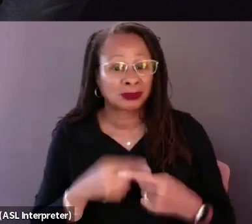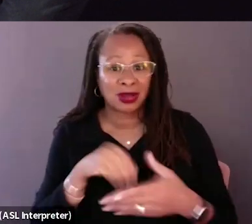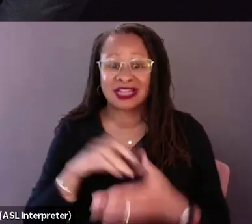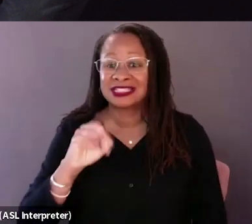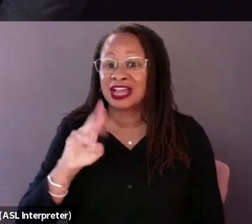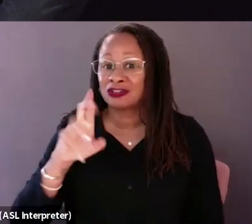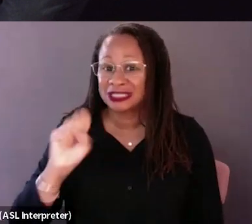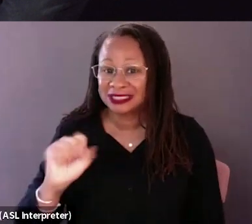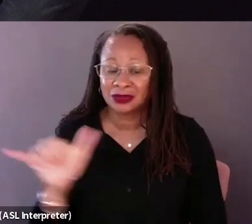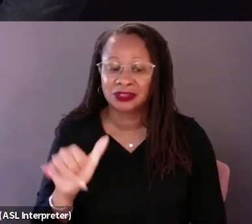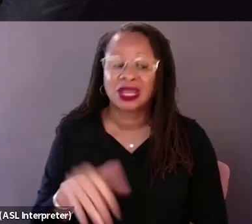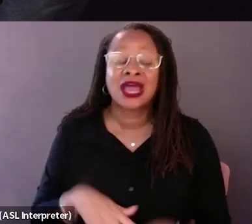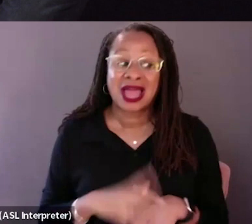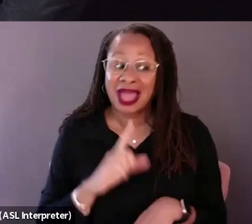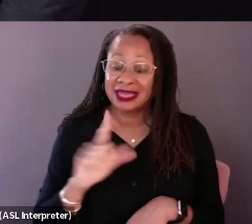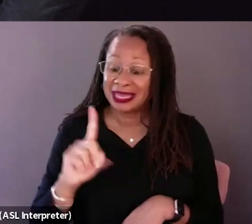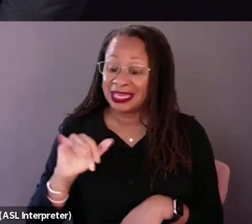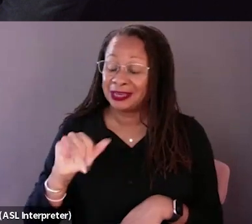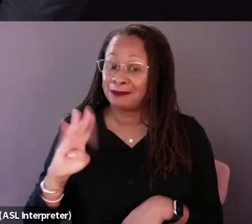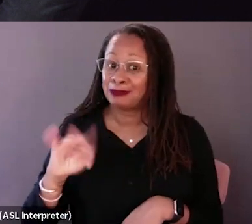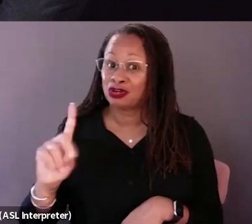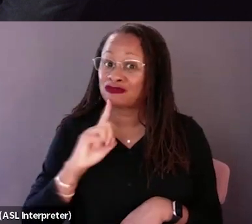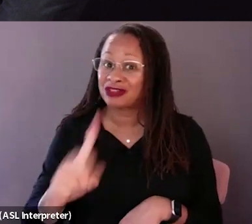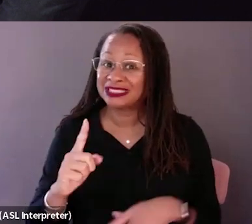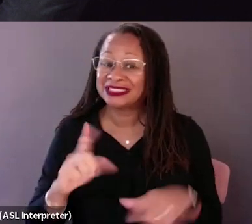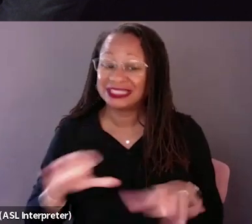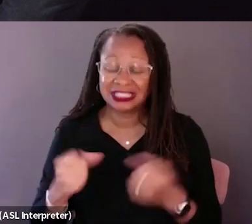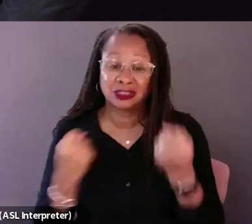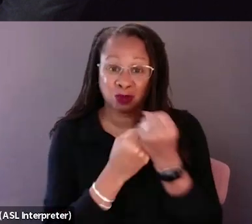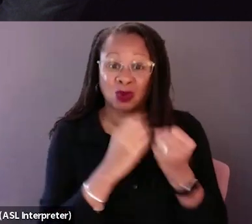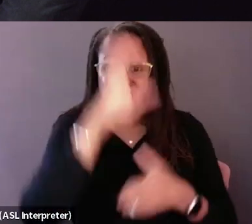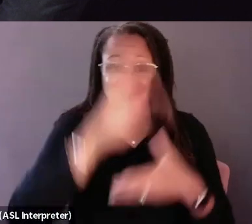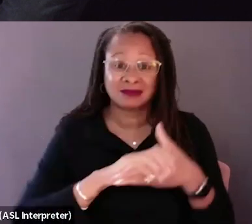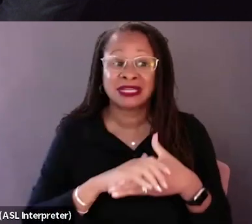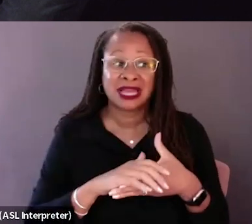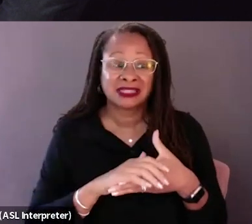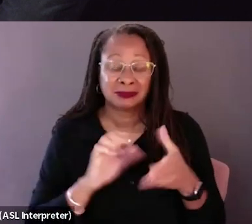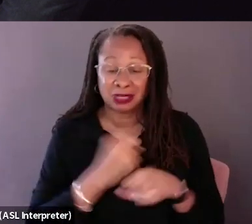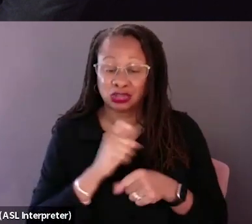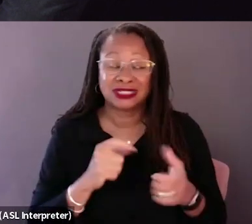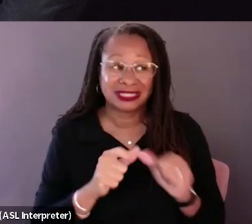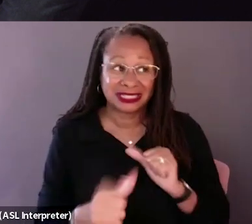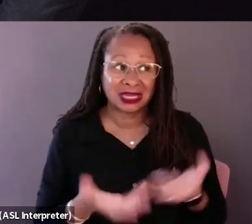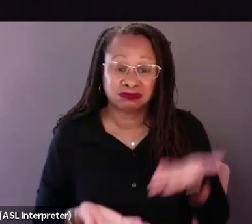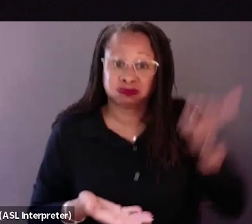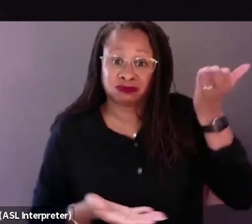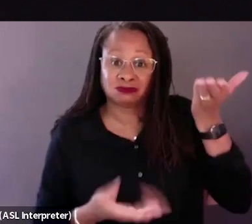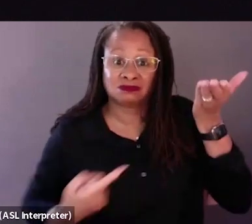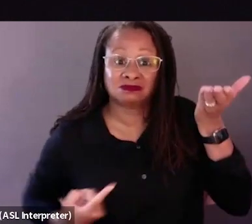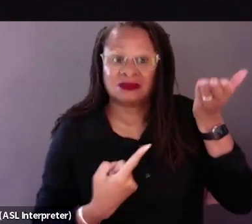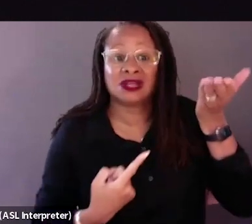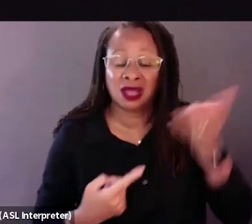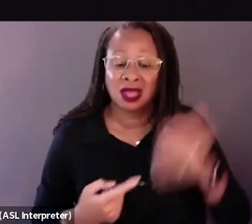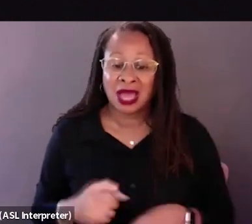keep him afloat. And I think, you know, we were talking earlier about like what made her so, you know, sets her apart from other first ladies.